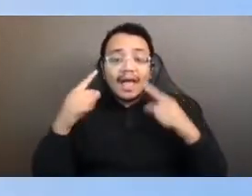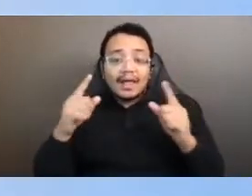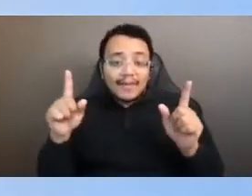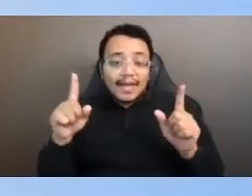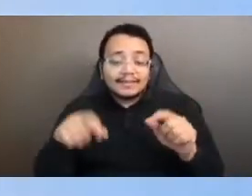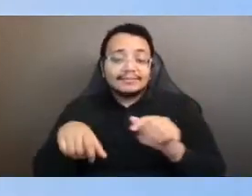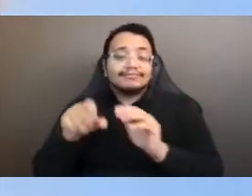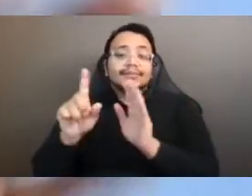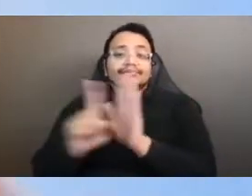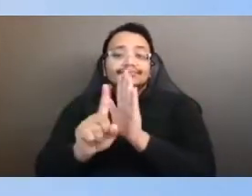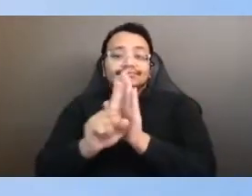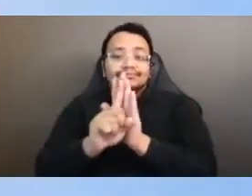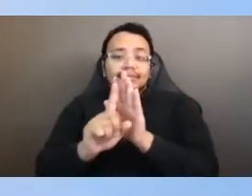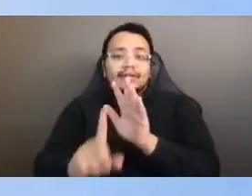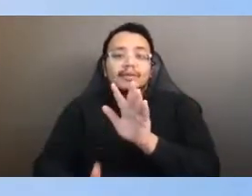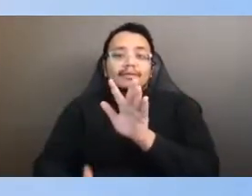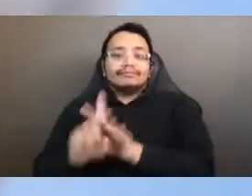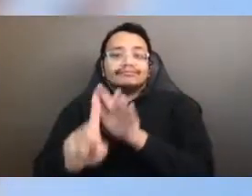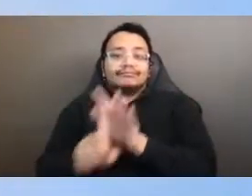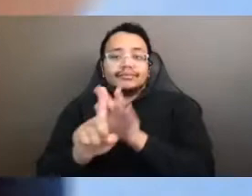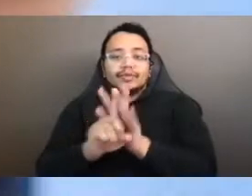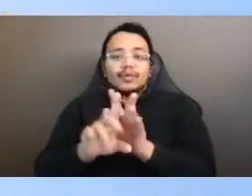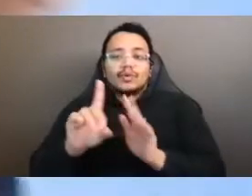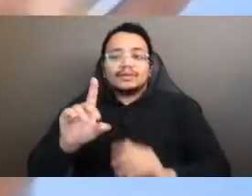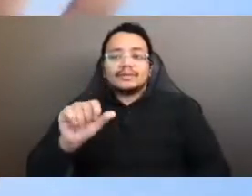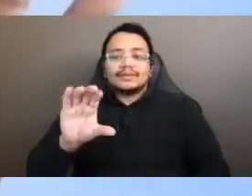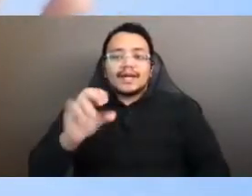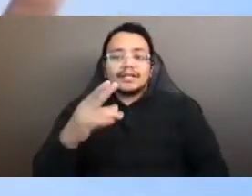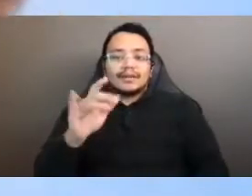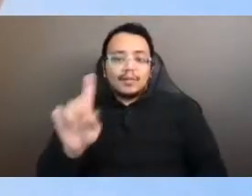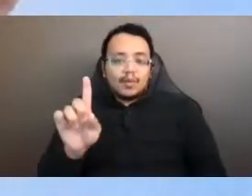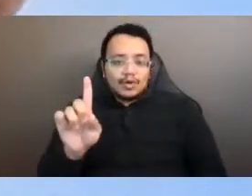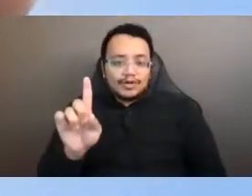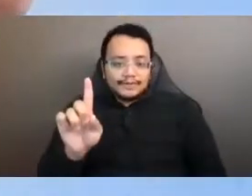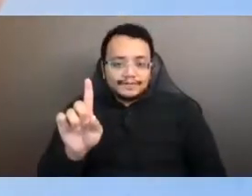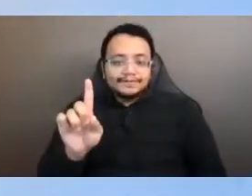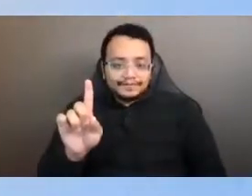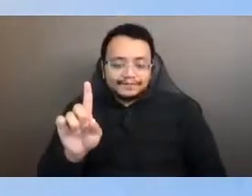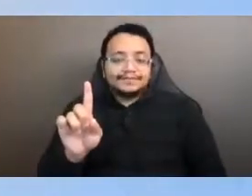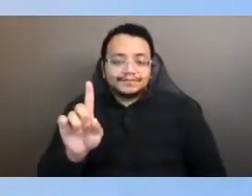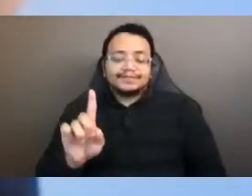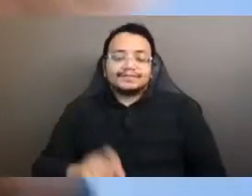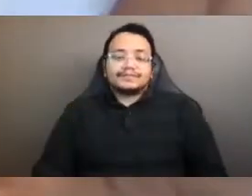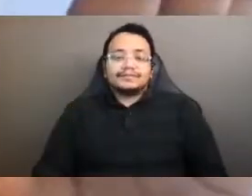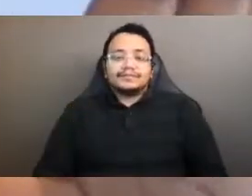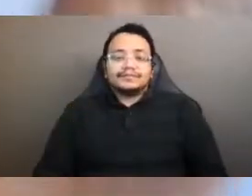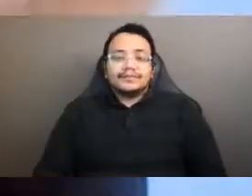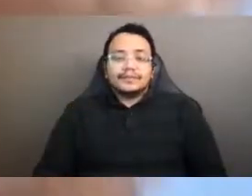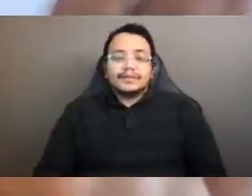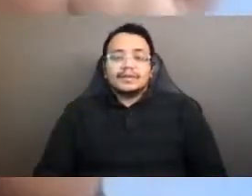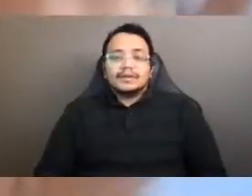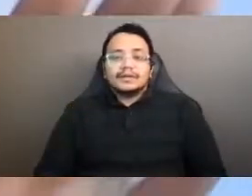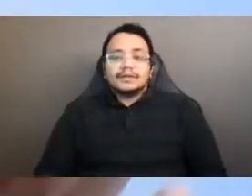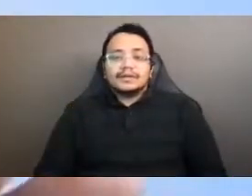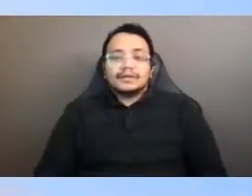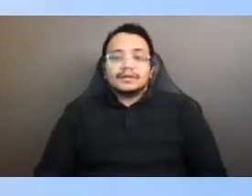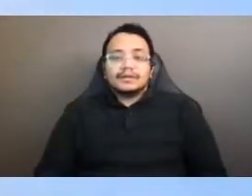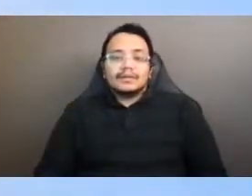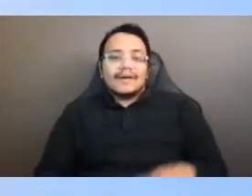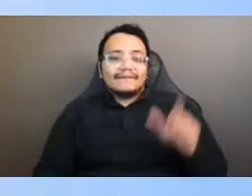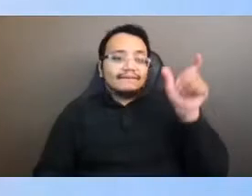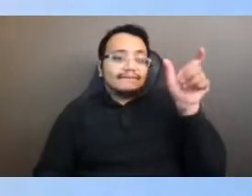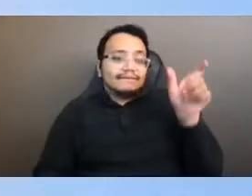alerts that you'll see pop up on your Socio dashboard. So on Socio, our screen is right here. There's like a left-hand kind of